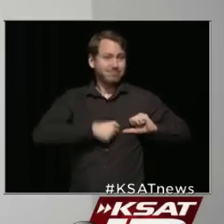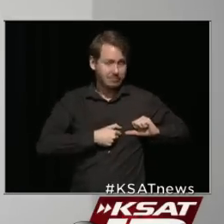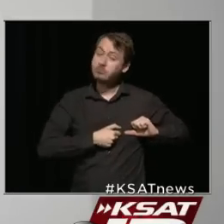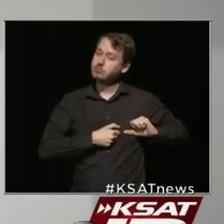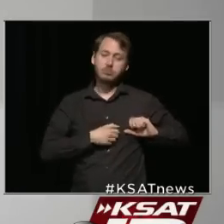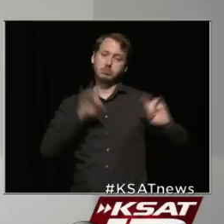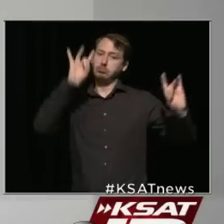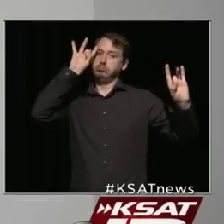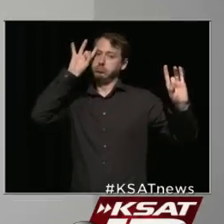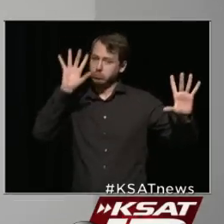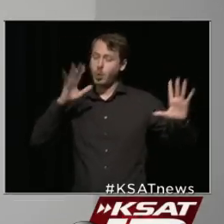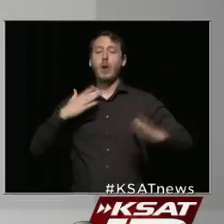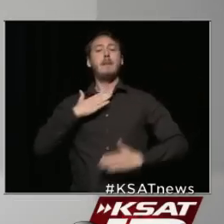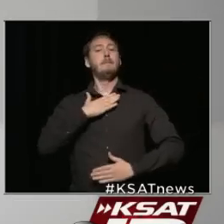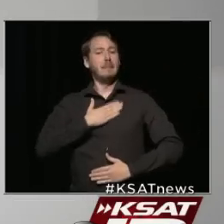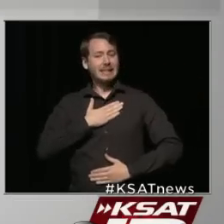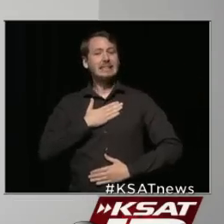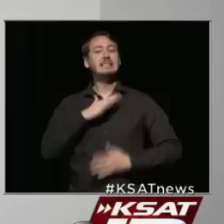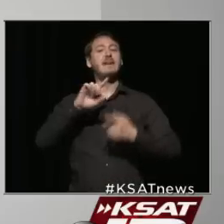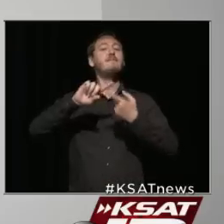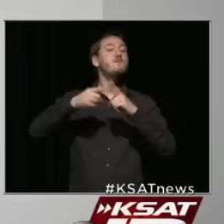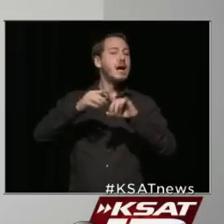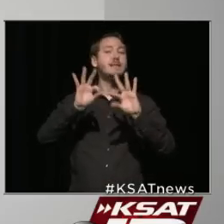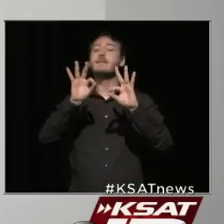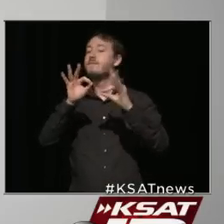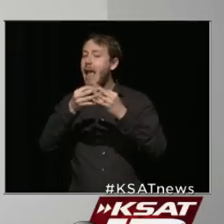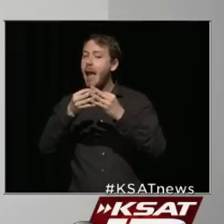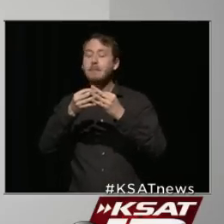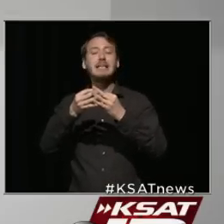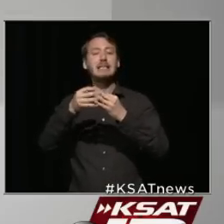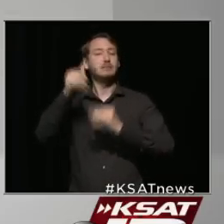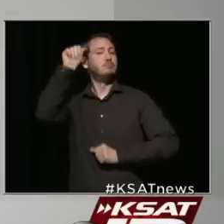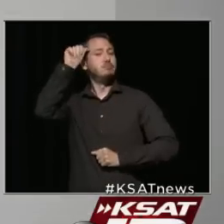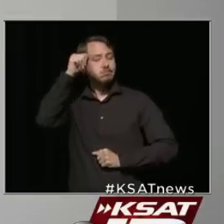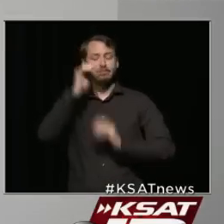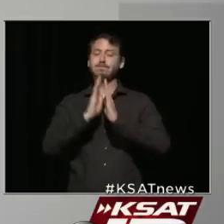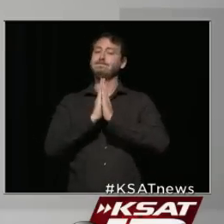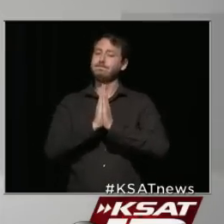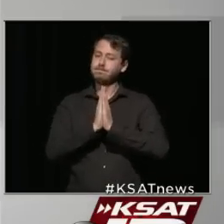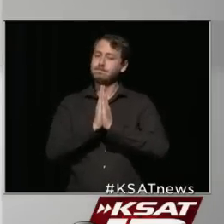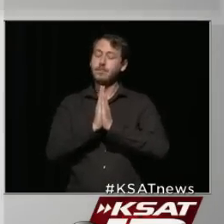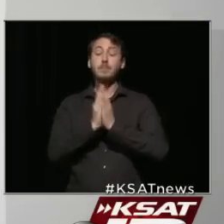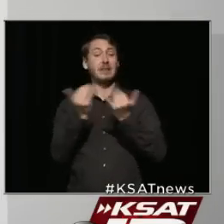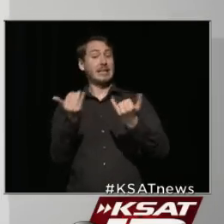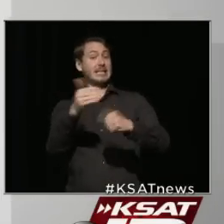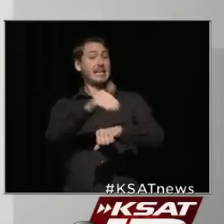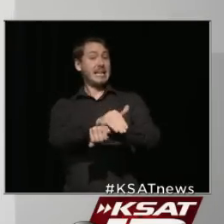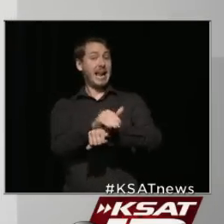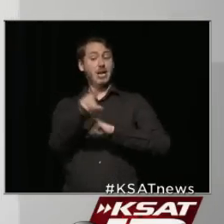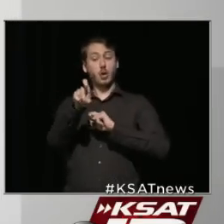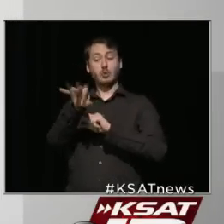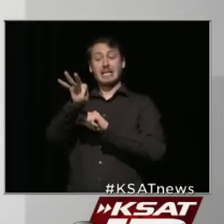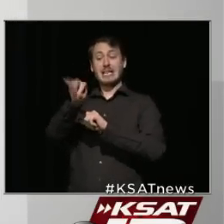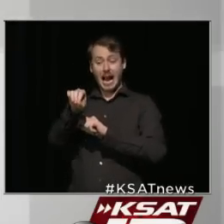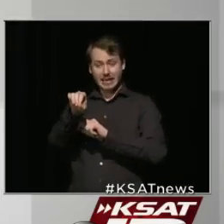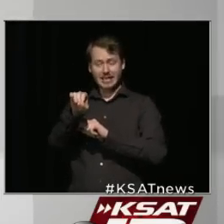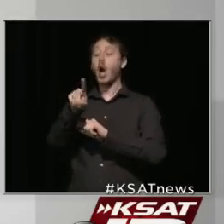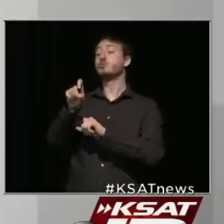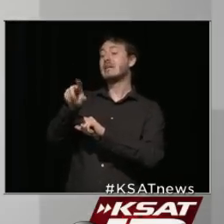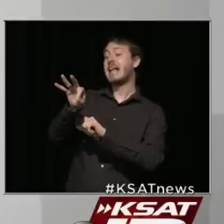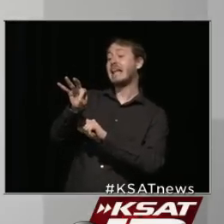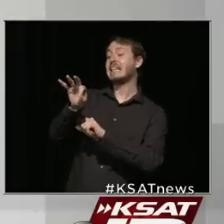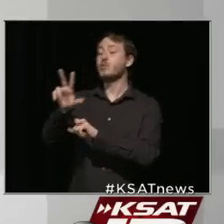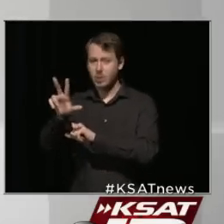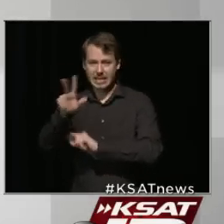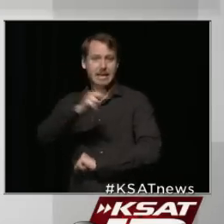continue to keep those families and friends in your prayers. Tonight, there are 193 patients in the hospital